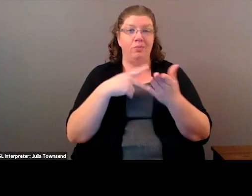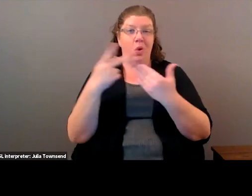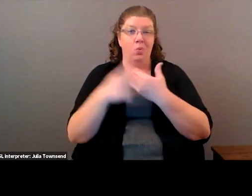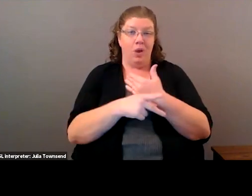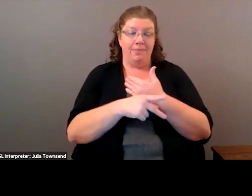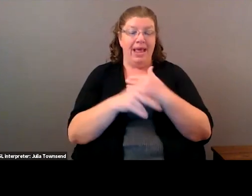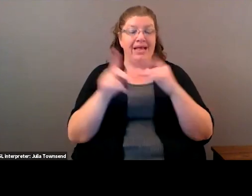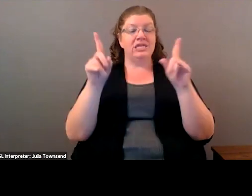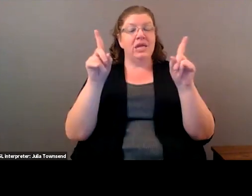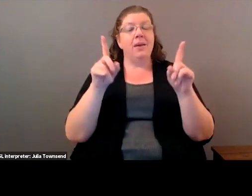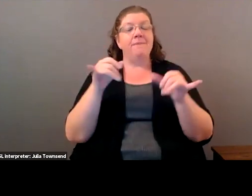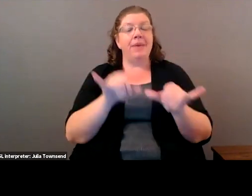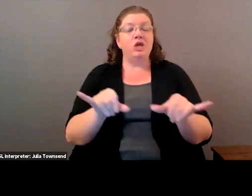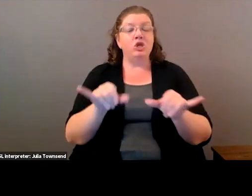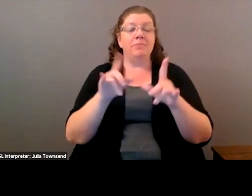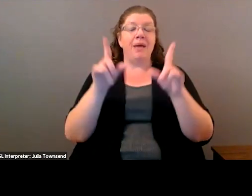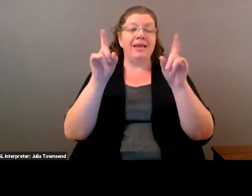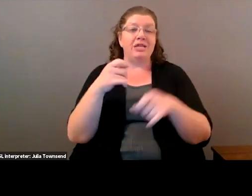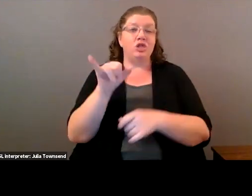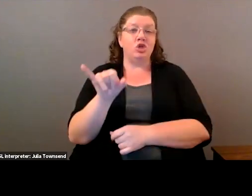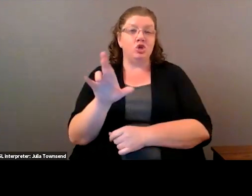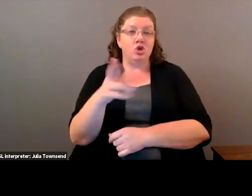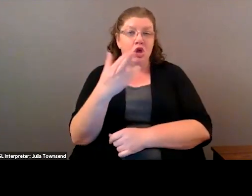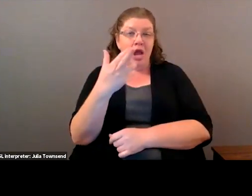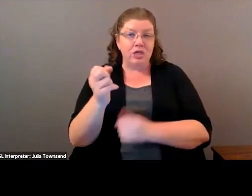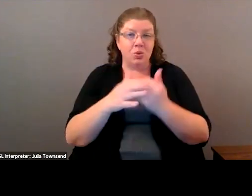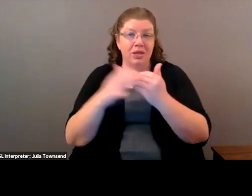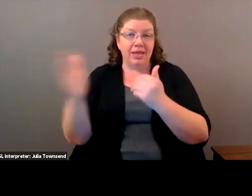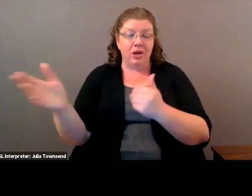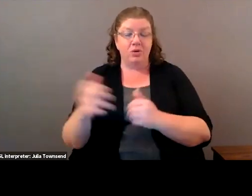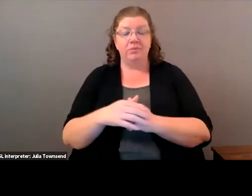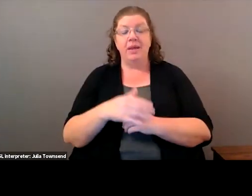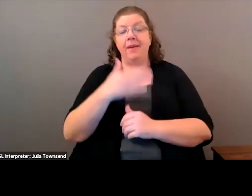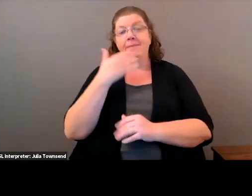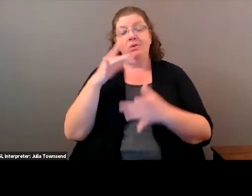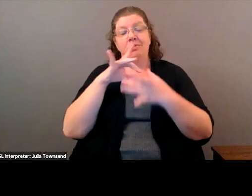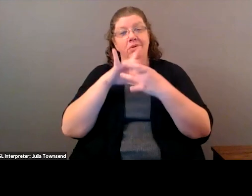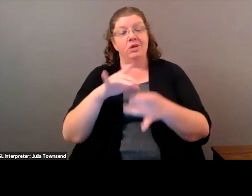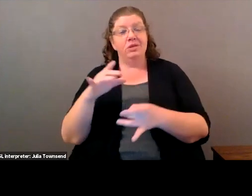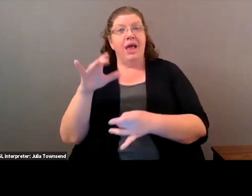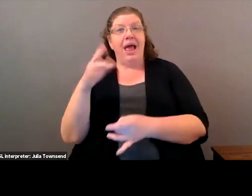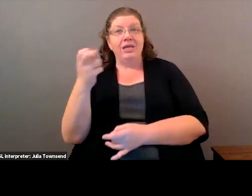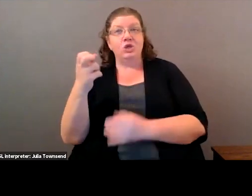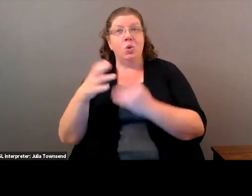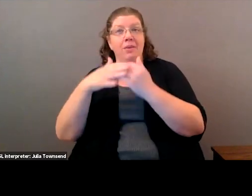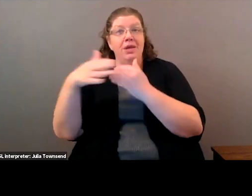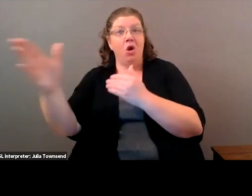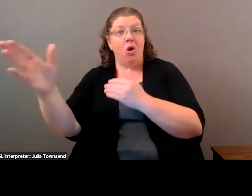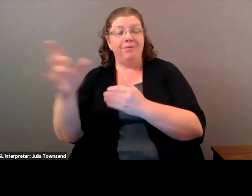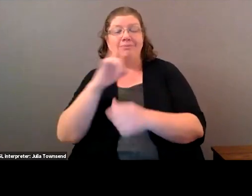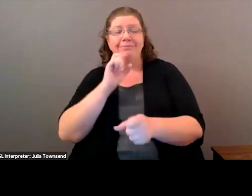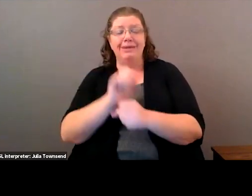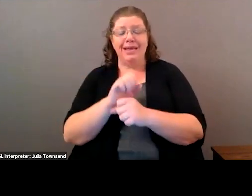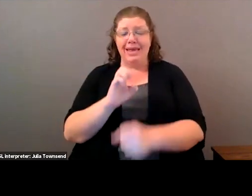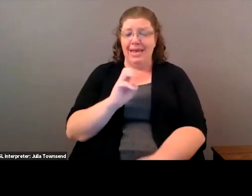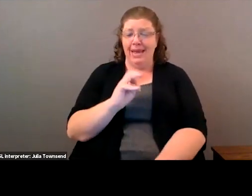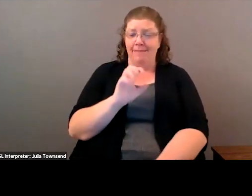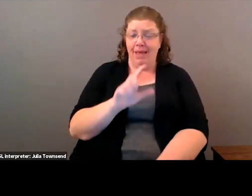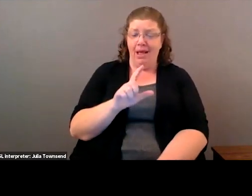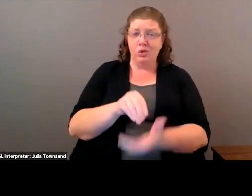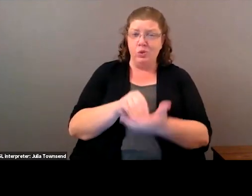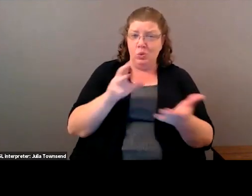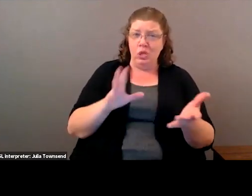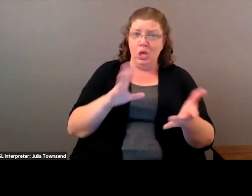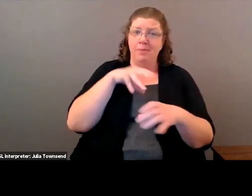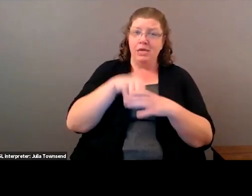and later. Perhaps better measures would relate to their success in high school and beyond. Indeed, the EMLs who participated in